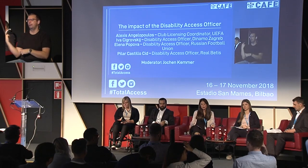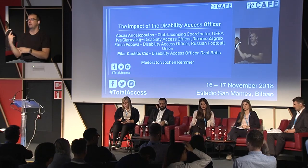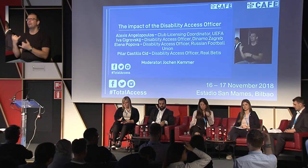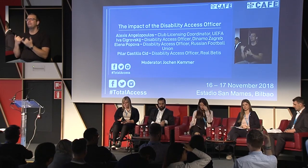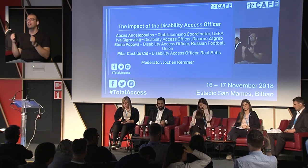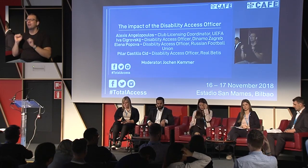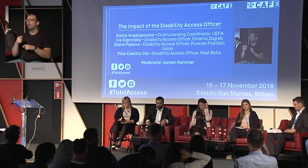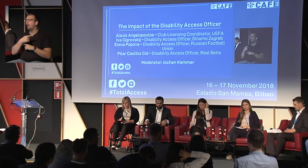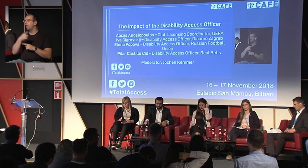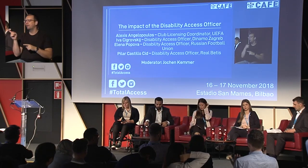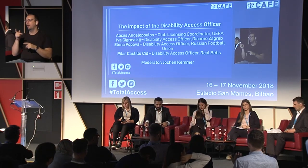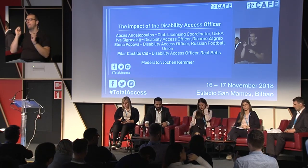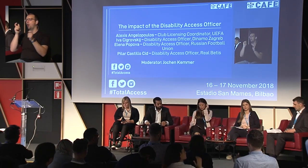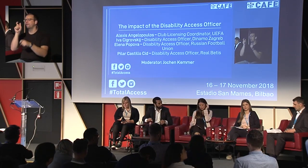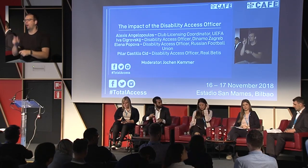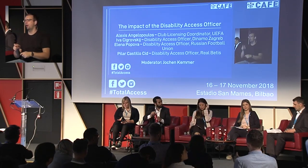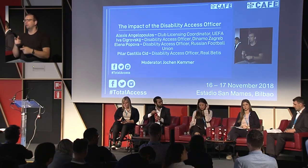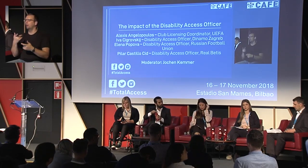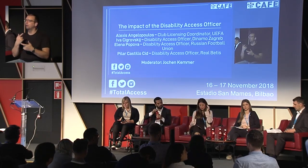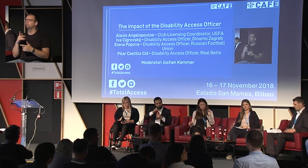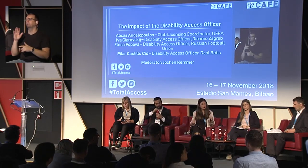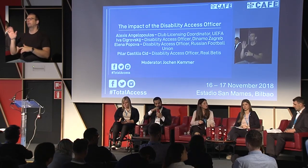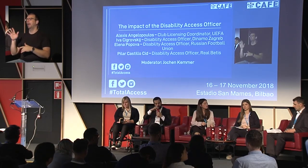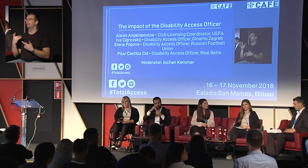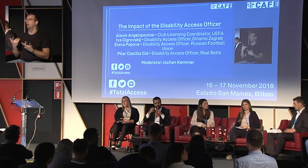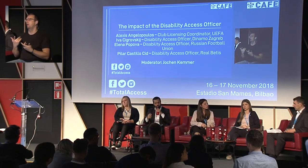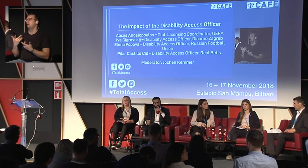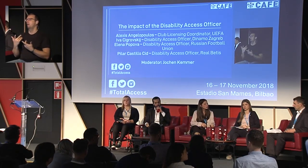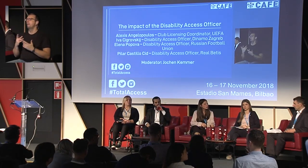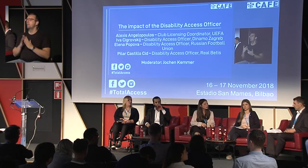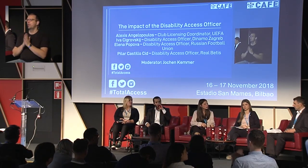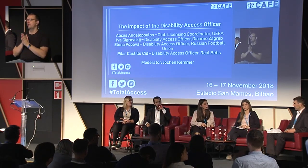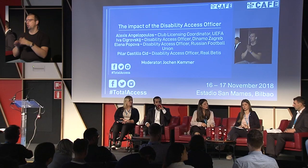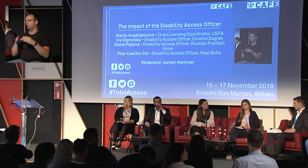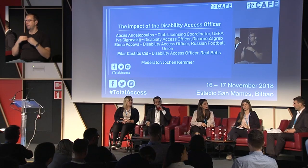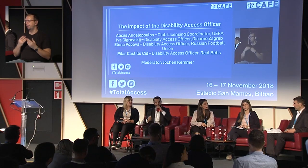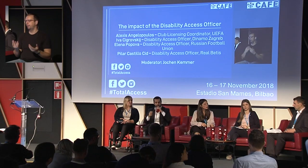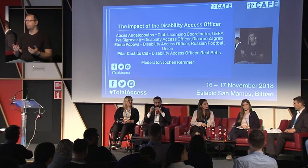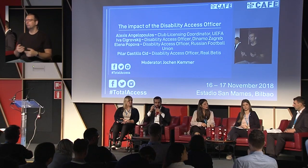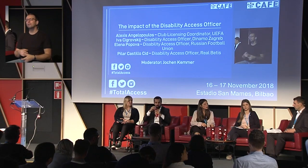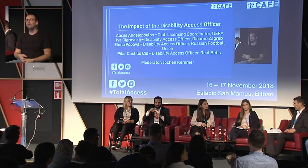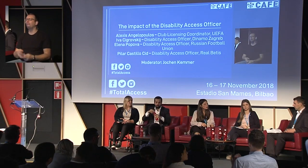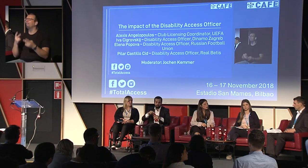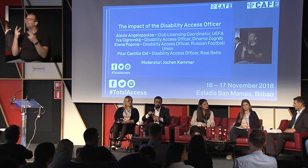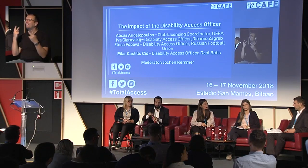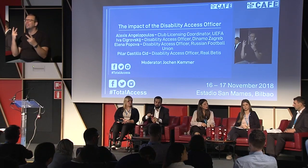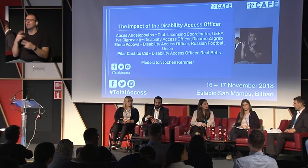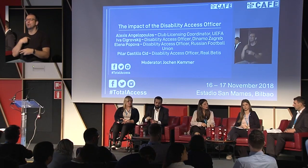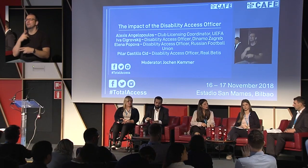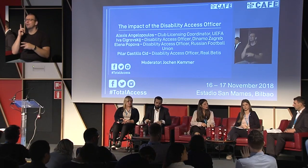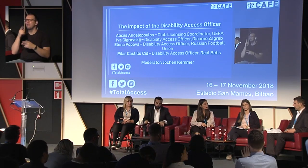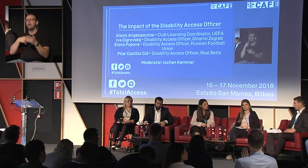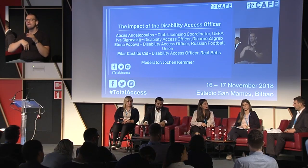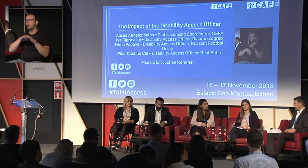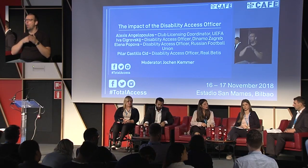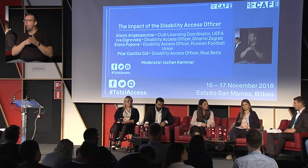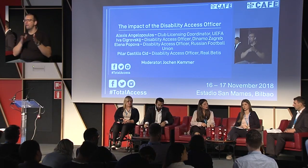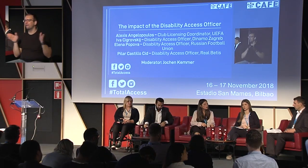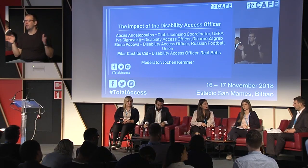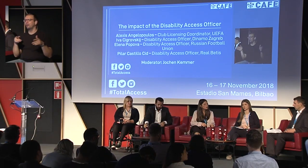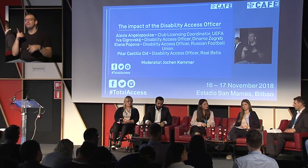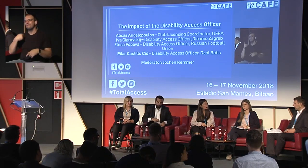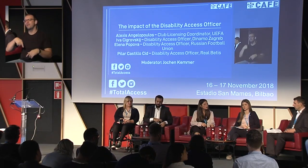disabled fans and disabled people, and we should not wait for them to contact the club or the organization, because there